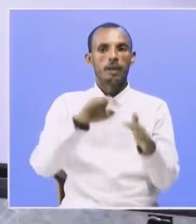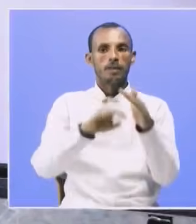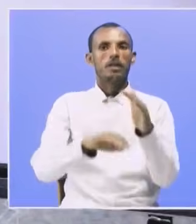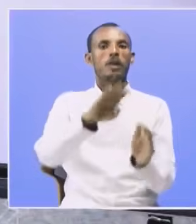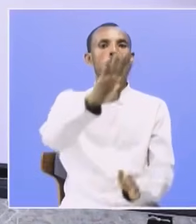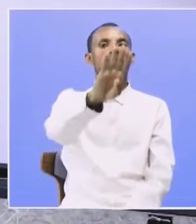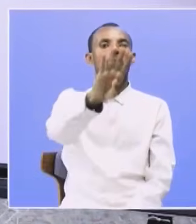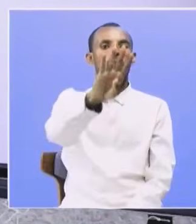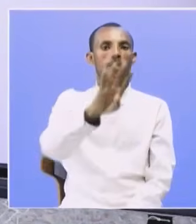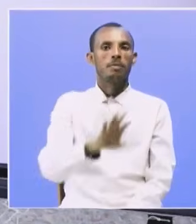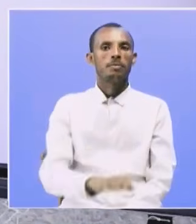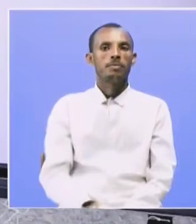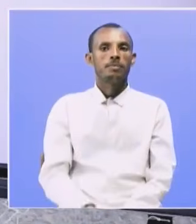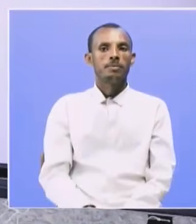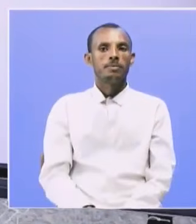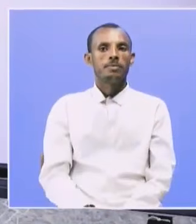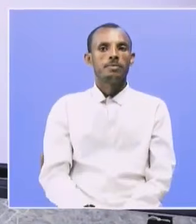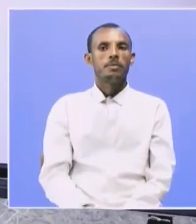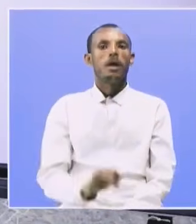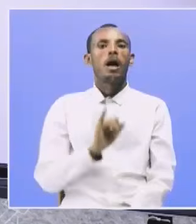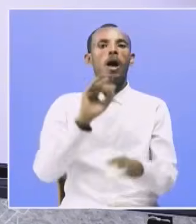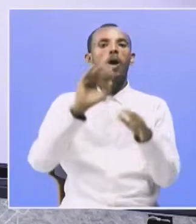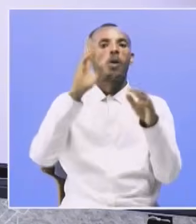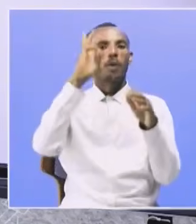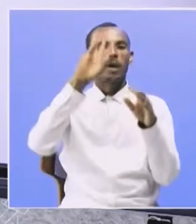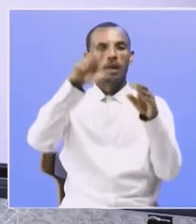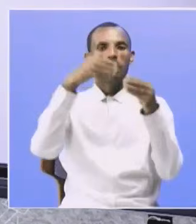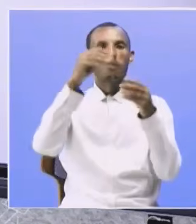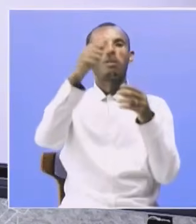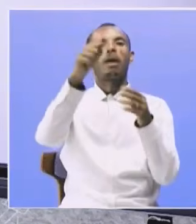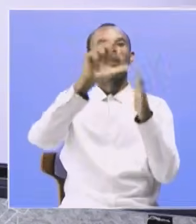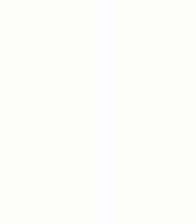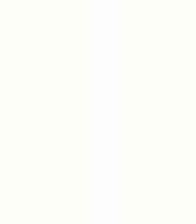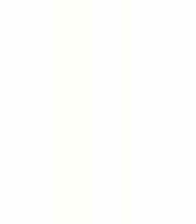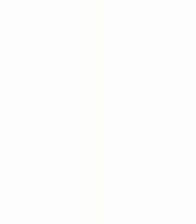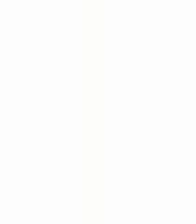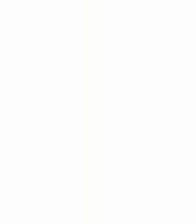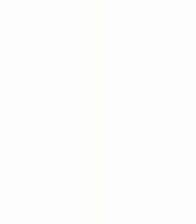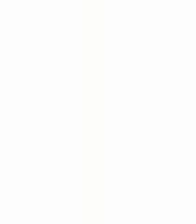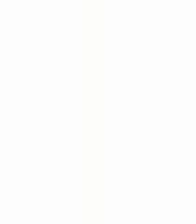4. I'll give you 10 seconds for this.